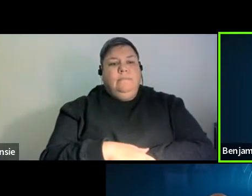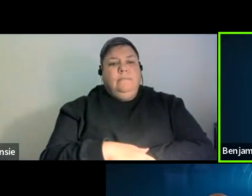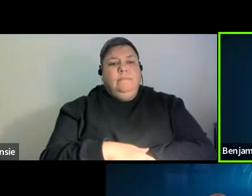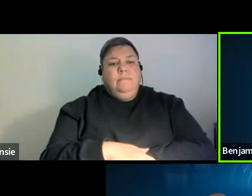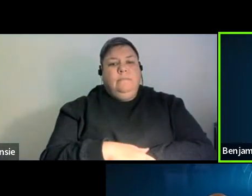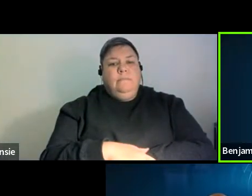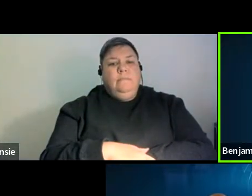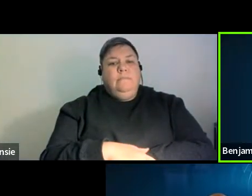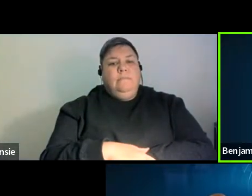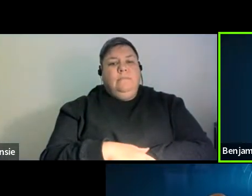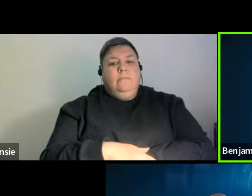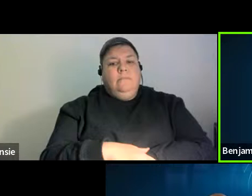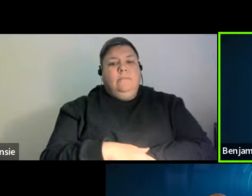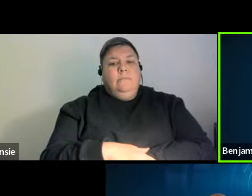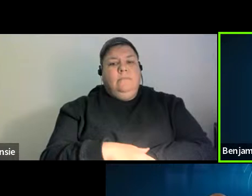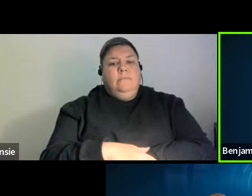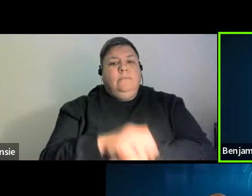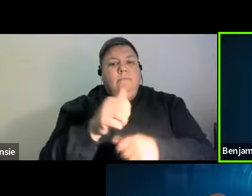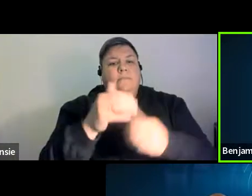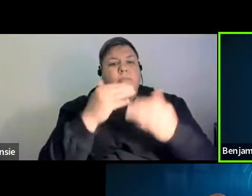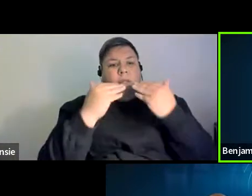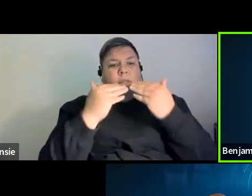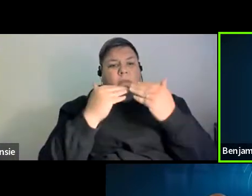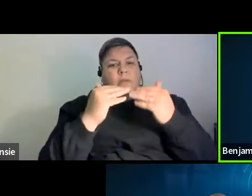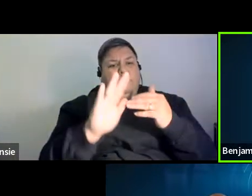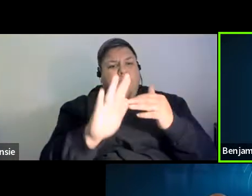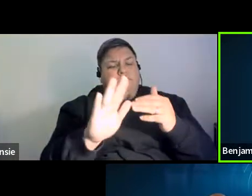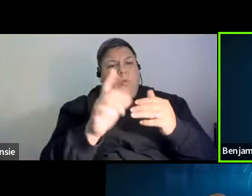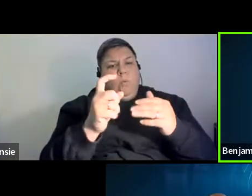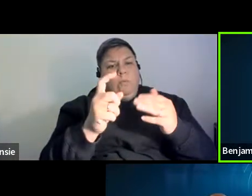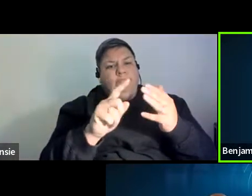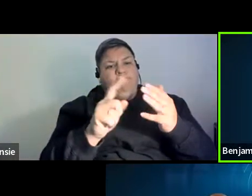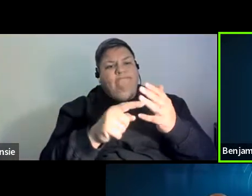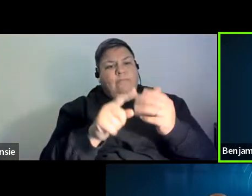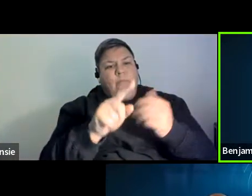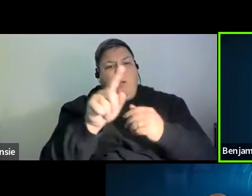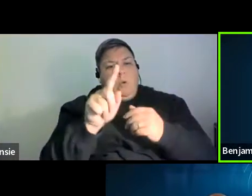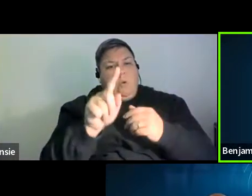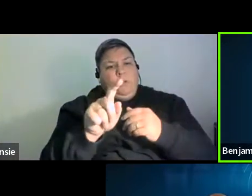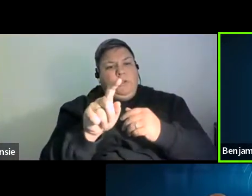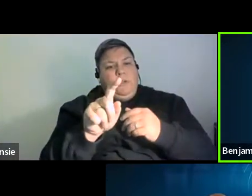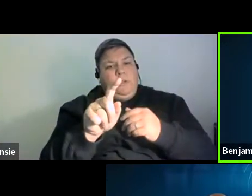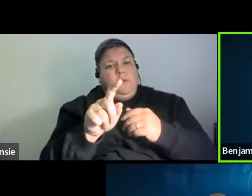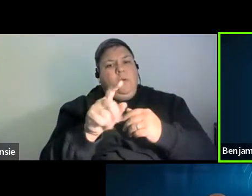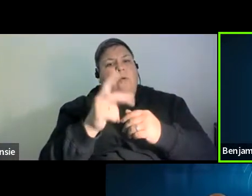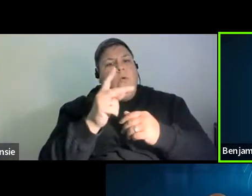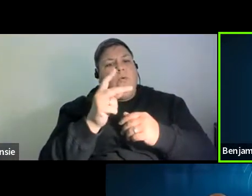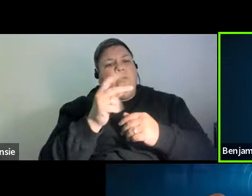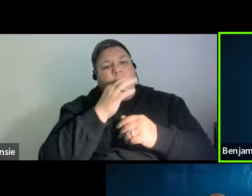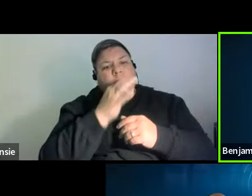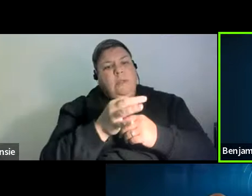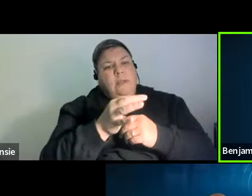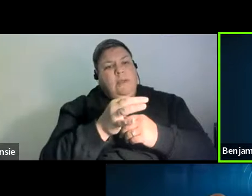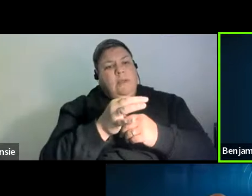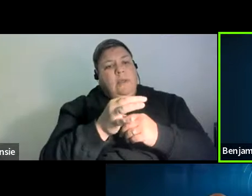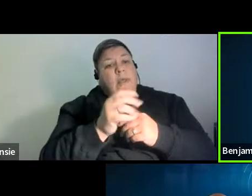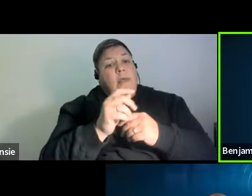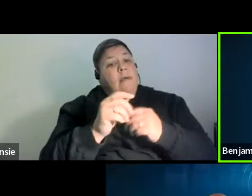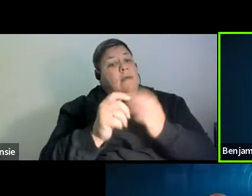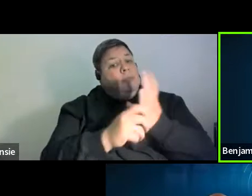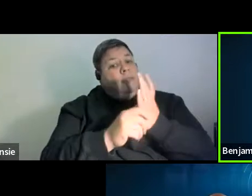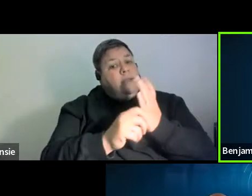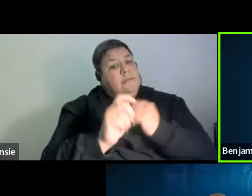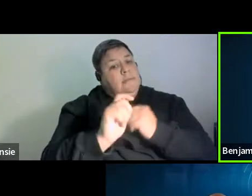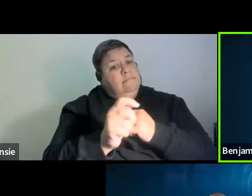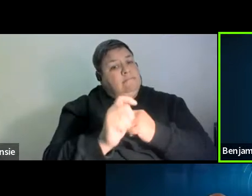Thank you, Cyril. There was a further question earlier on the email where it also says that taxpayers don't